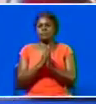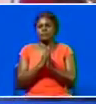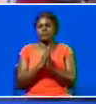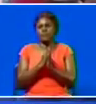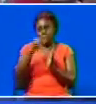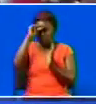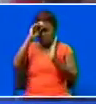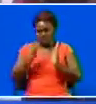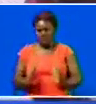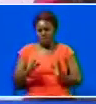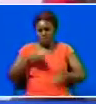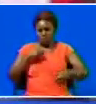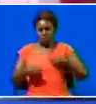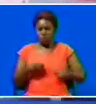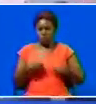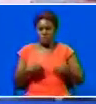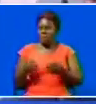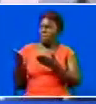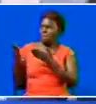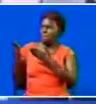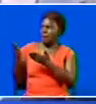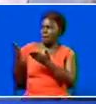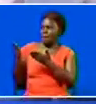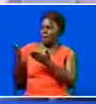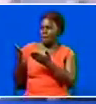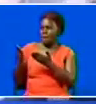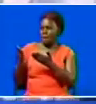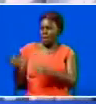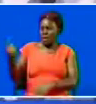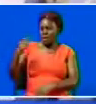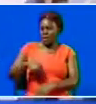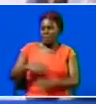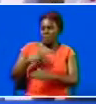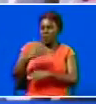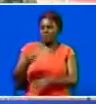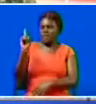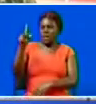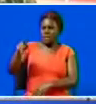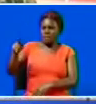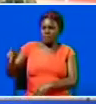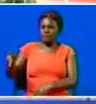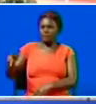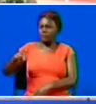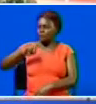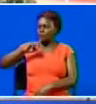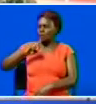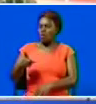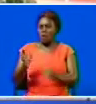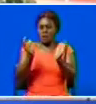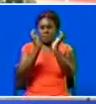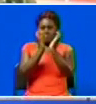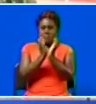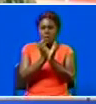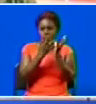Embattled Busia County Governor Sospeter Ojemong emerged hours after the Director of Public Prosecution, Nuruddin Haji, ordered his arrest